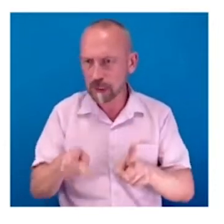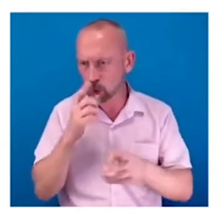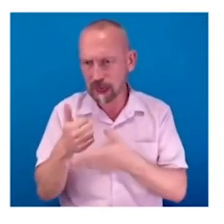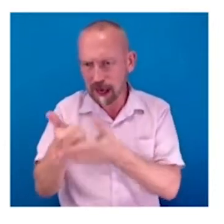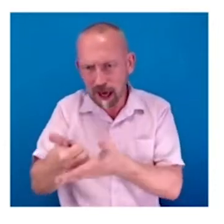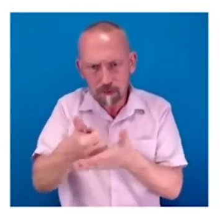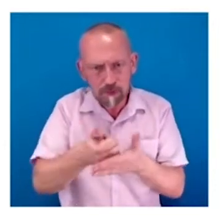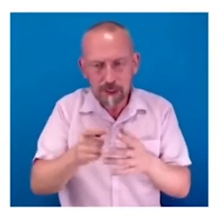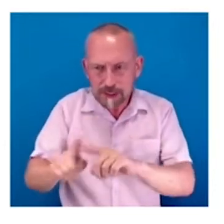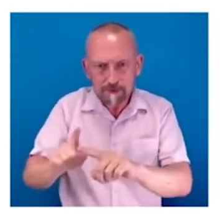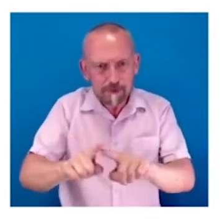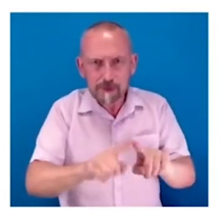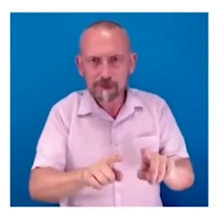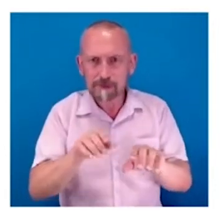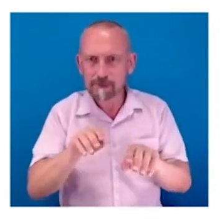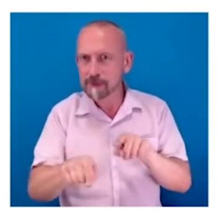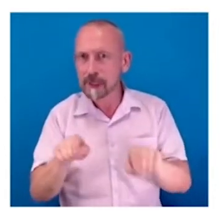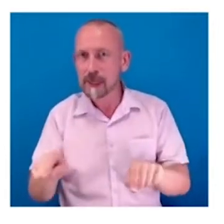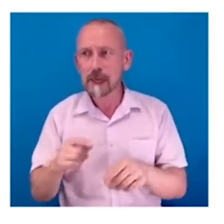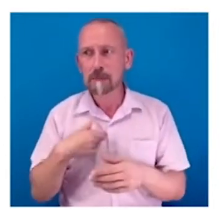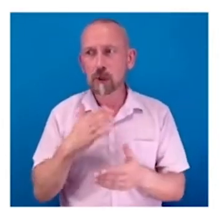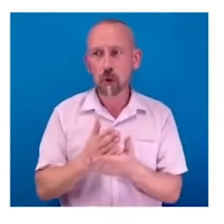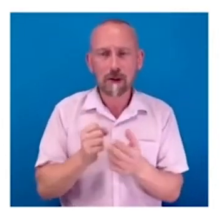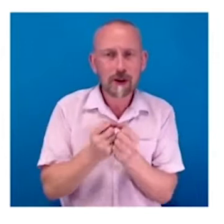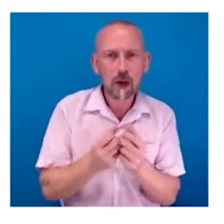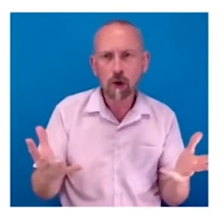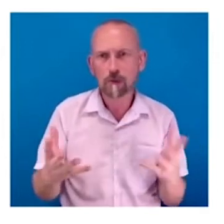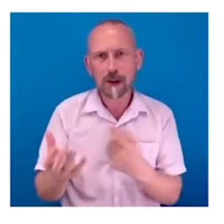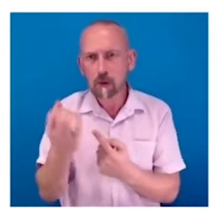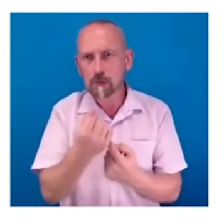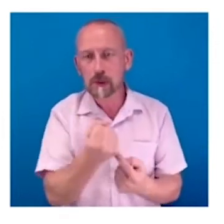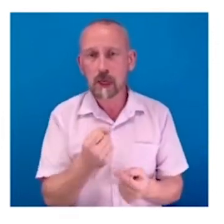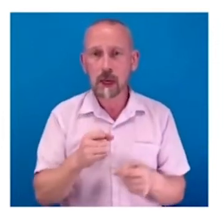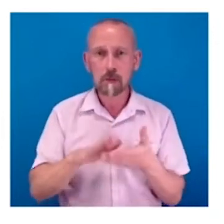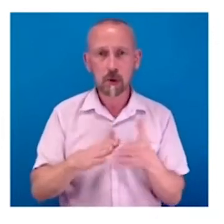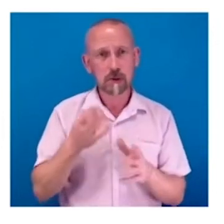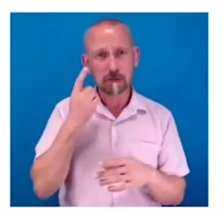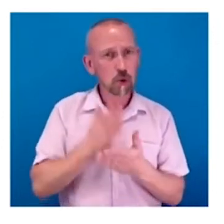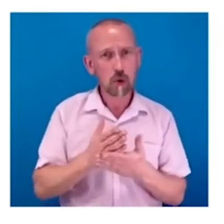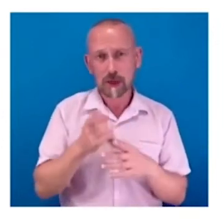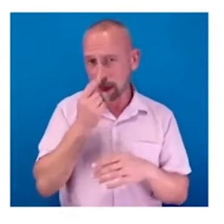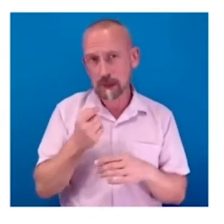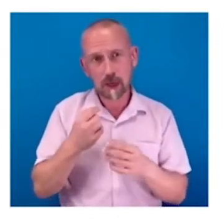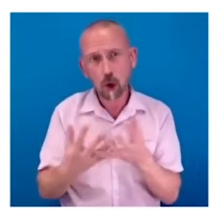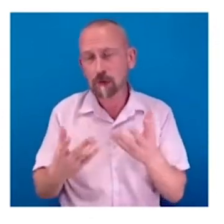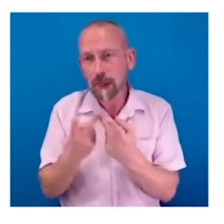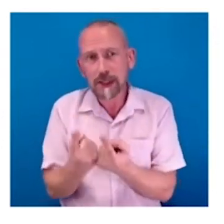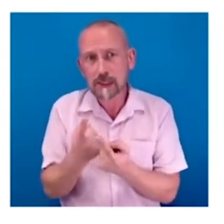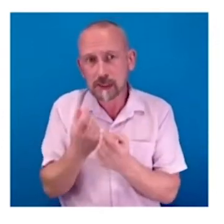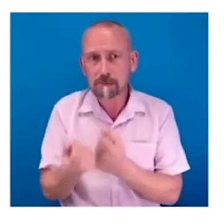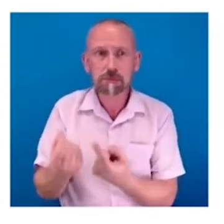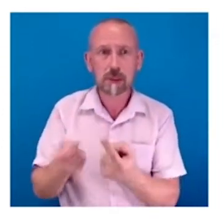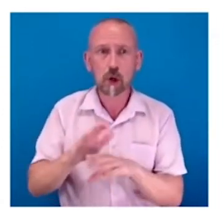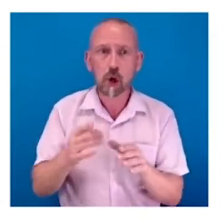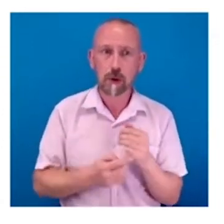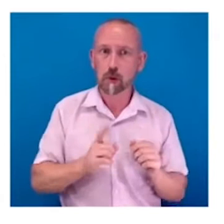of outcomes, because I mean I'm sure there's probably other uses for Be My Eyes as well as what it's actually used for currently. Yeah, I think so. It's